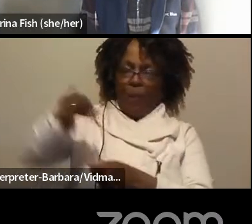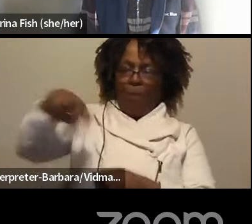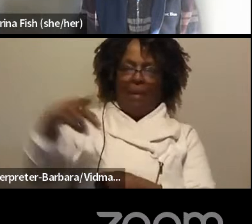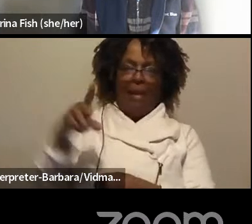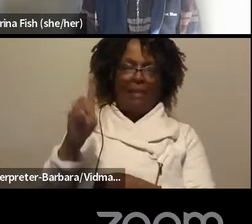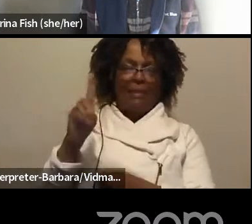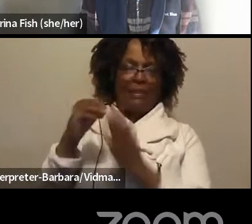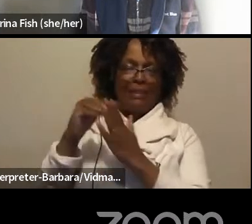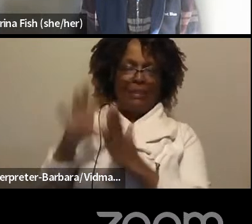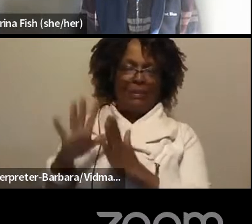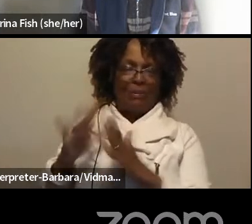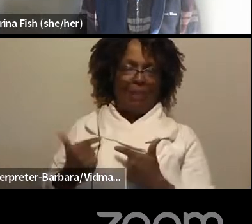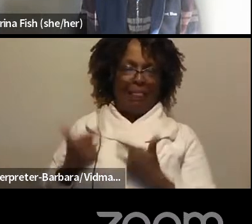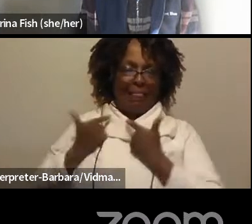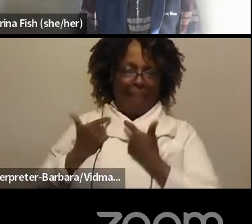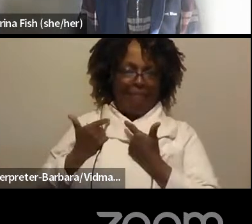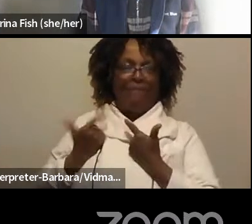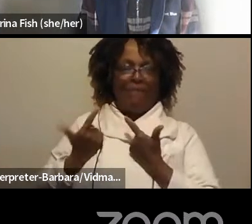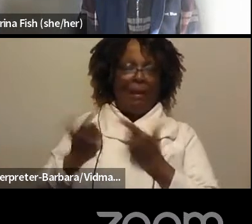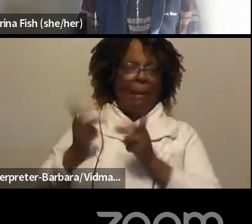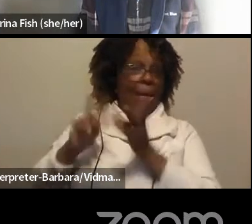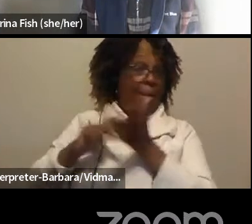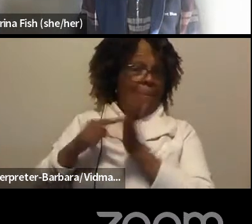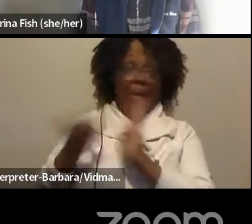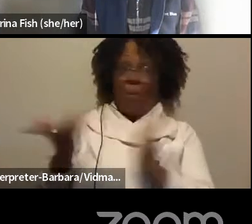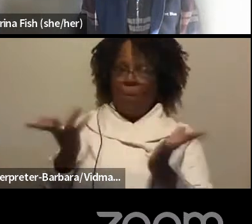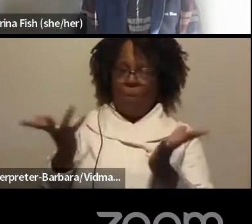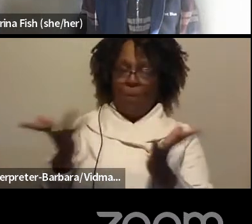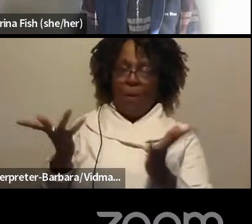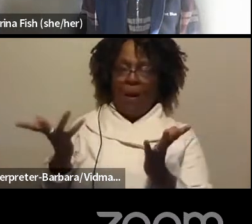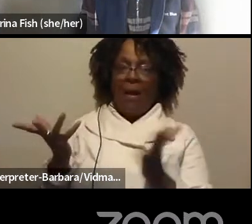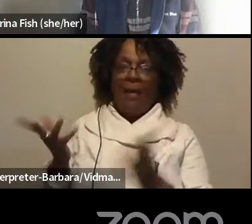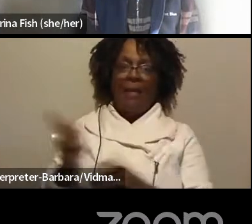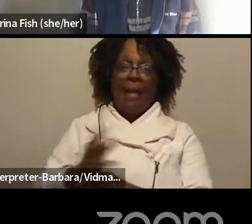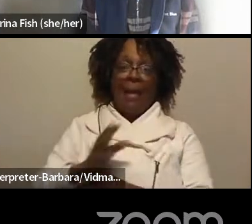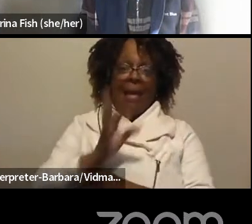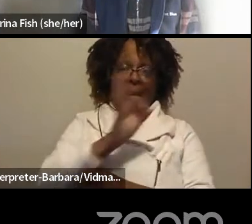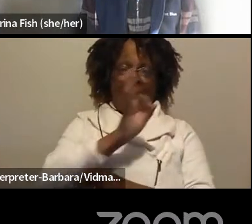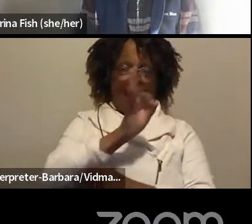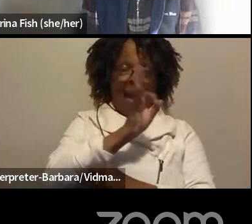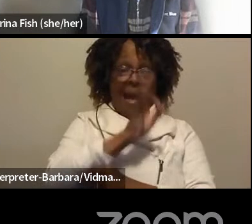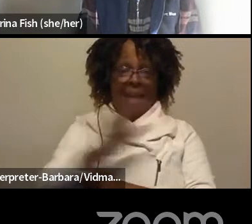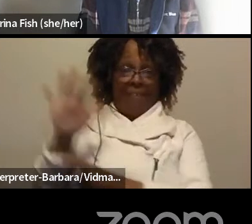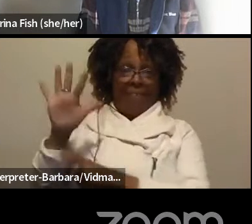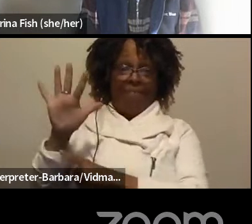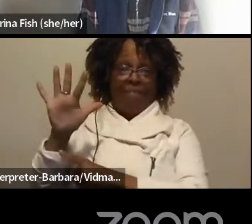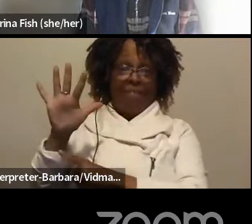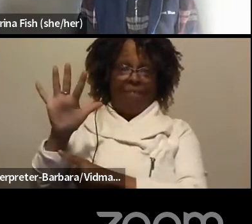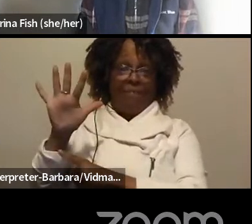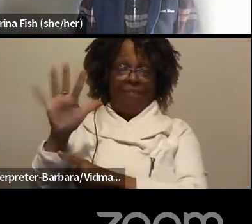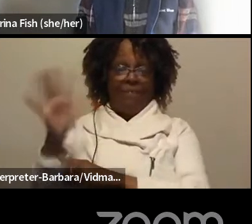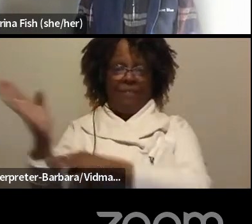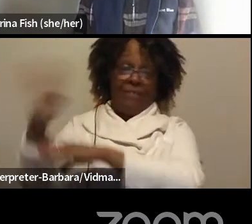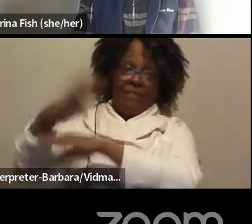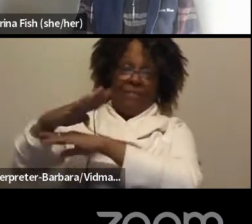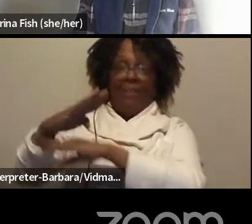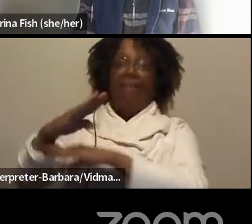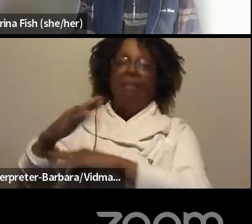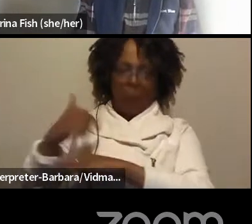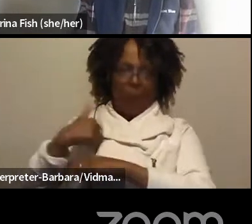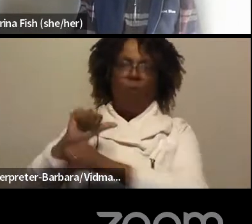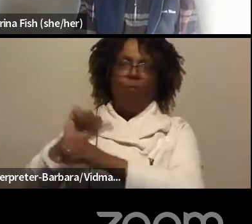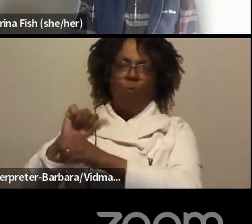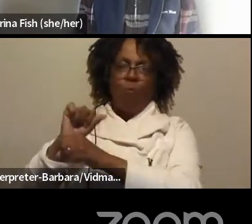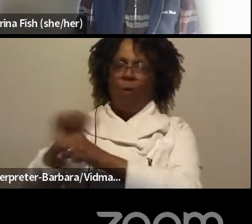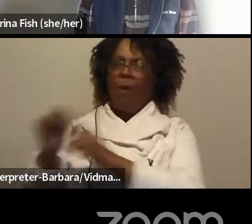if I'm like extremely productive between 9 and 5 p.m. And some days it works really well, and other days I cannot get out of bed because I'm also